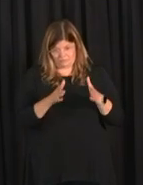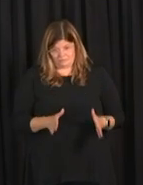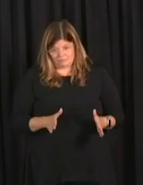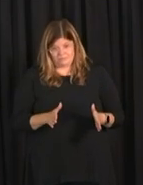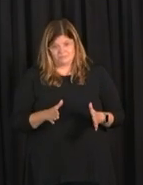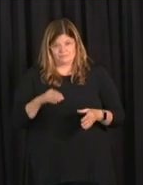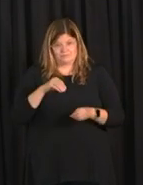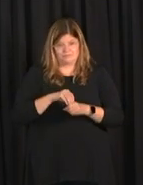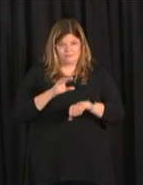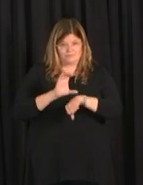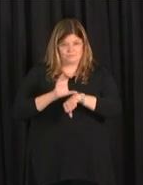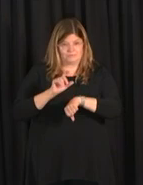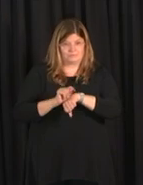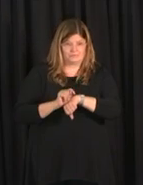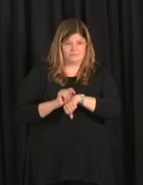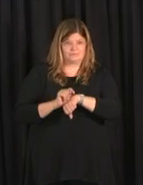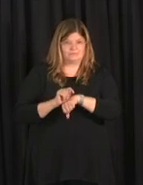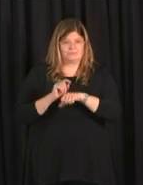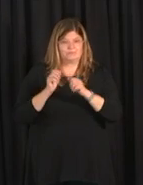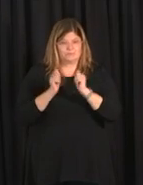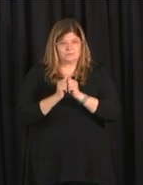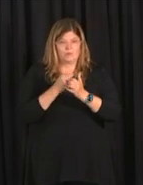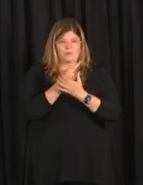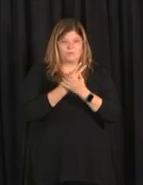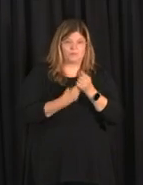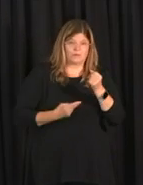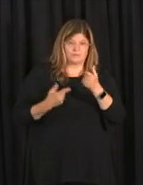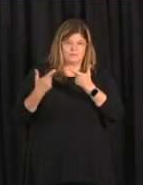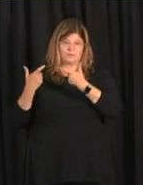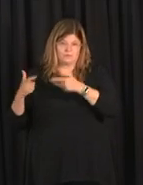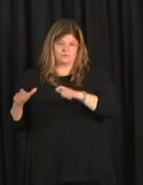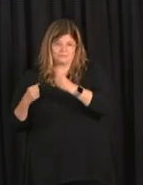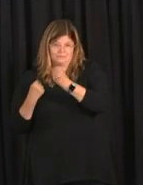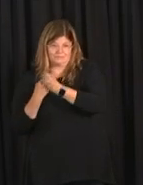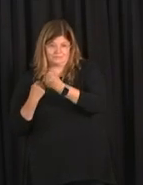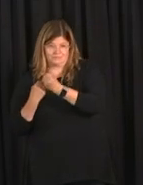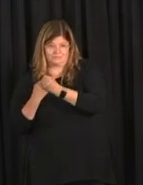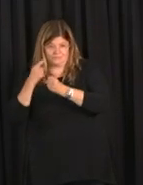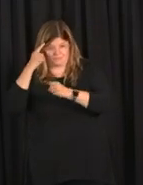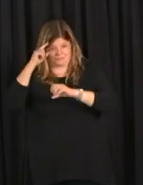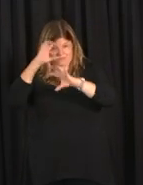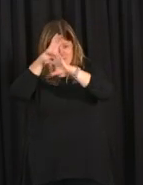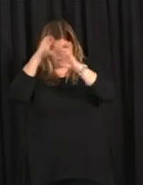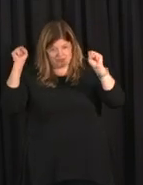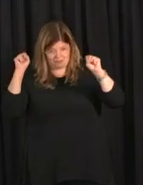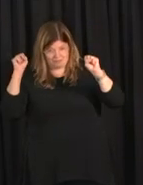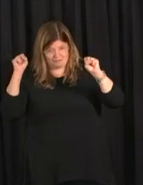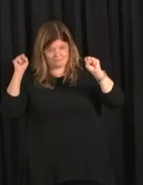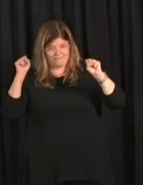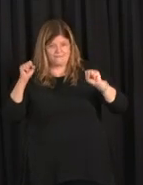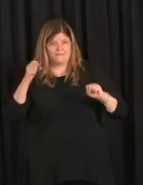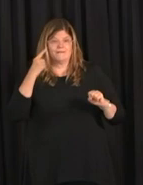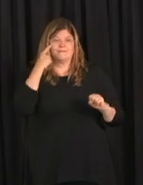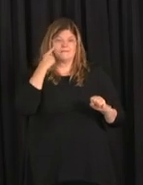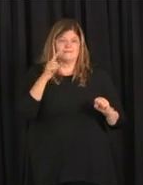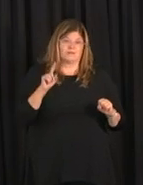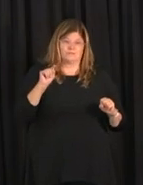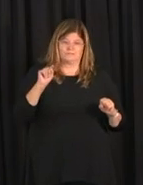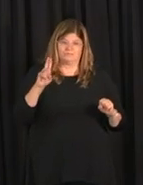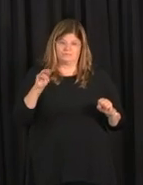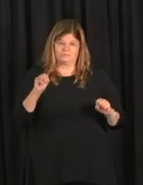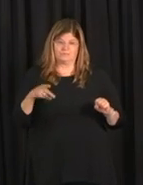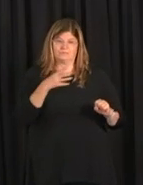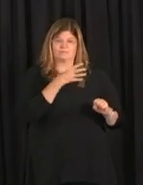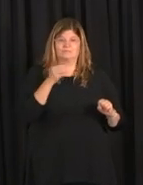administration in consultation with both of the major campaigns for president in terms of inauguration